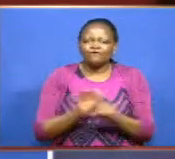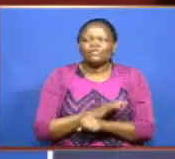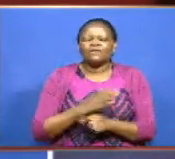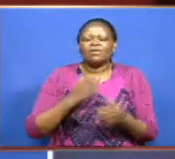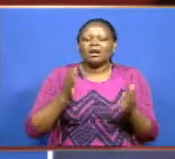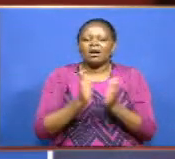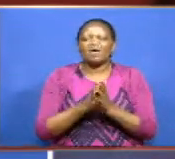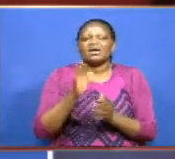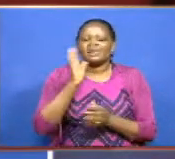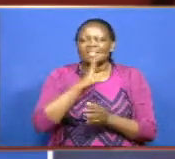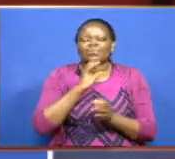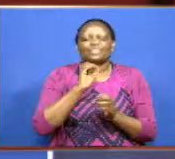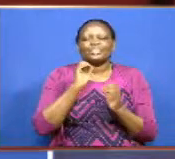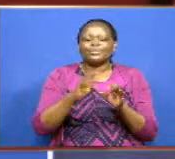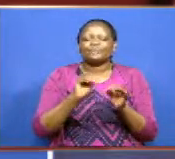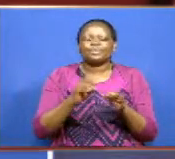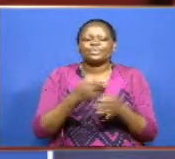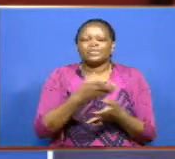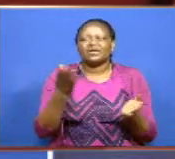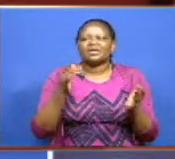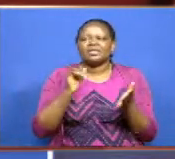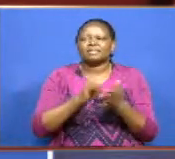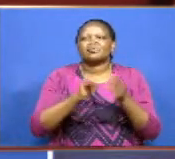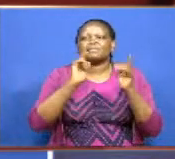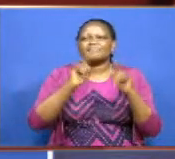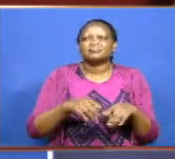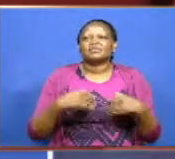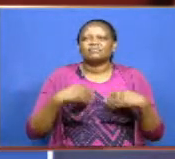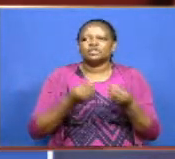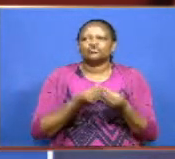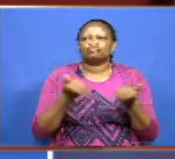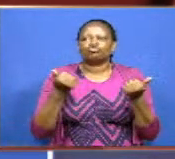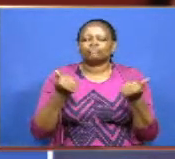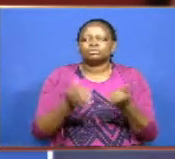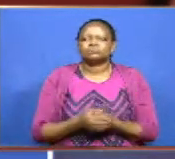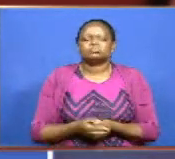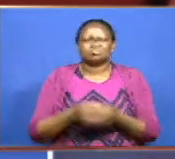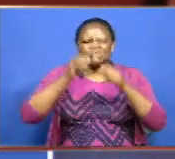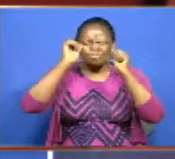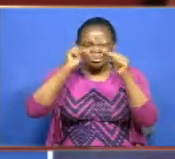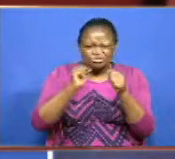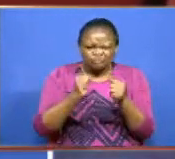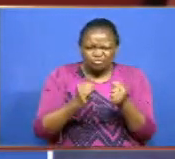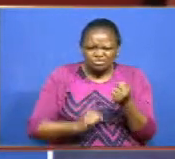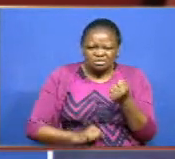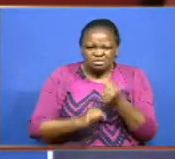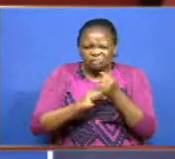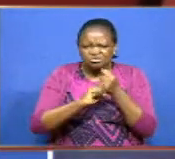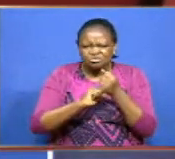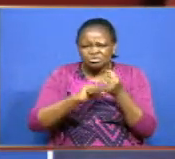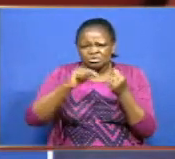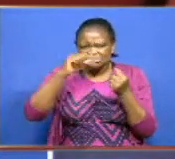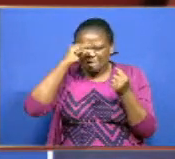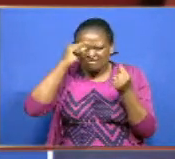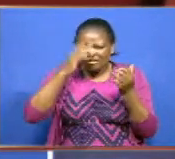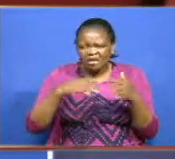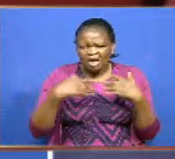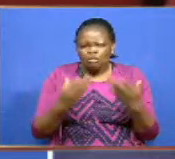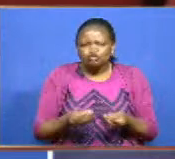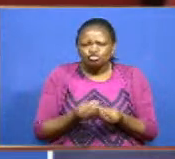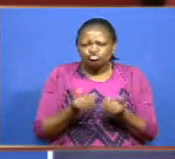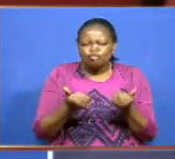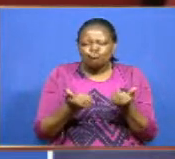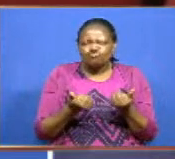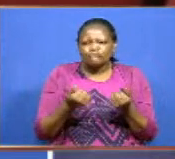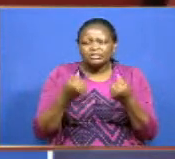collection that needs to have a solution. How will you be assisting the governor to address these